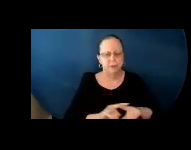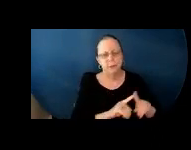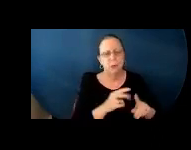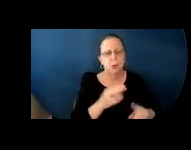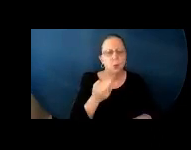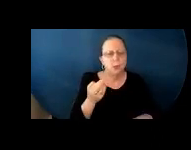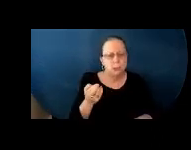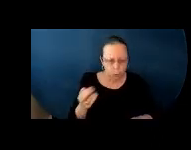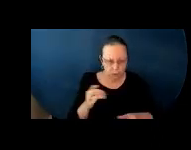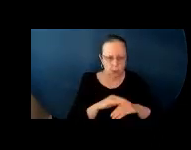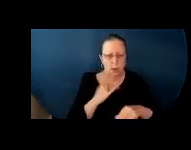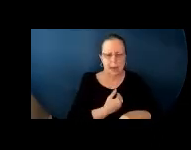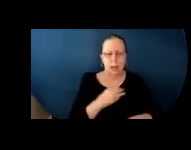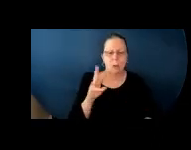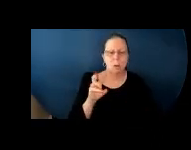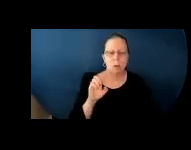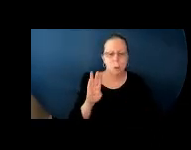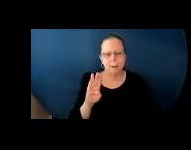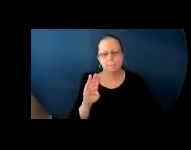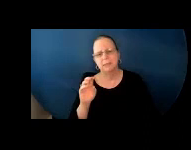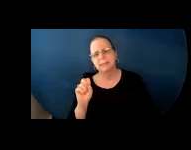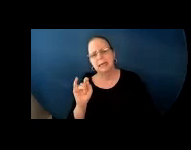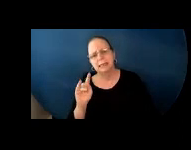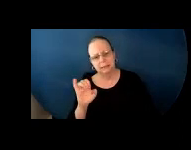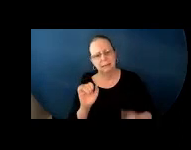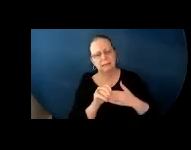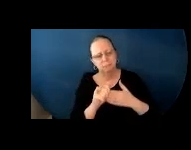resources on our website that can walk you through this. Next slide.